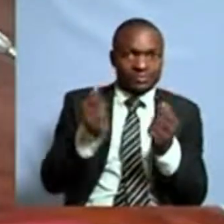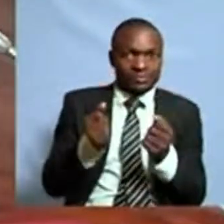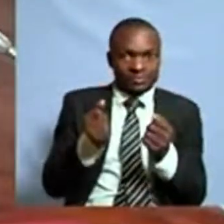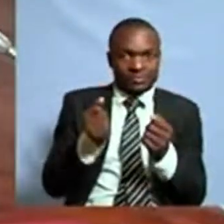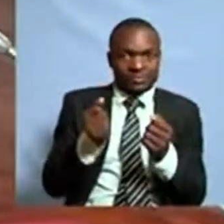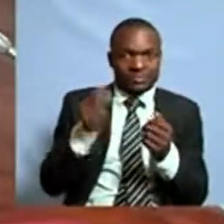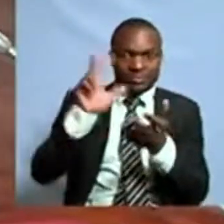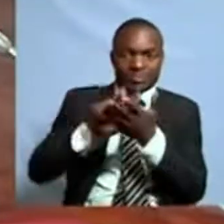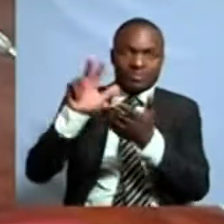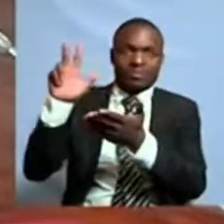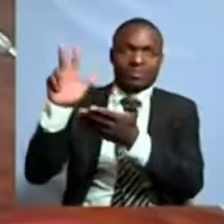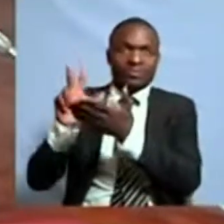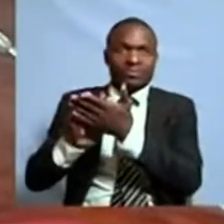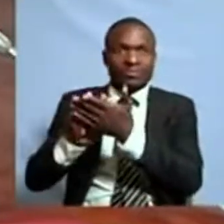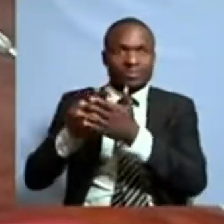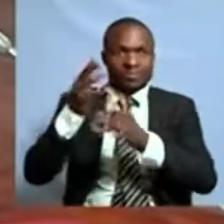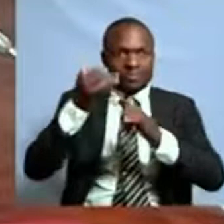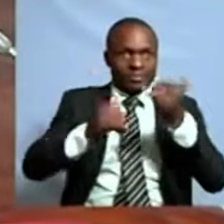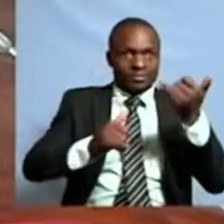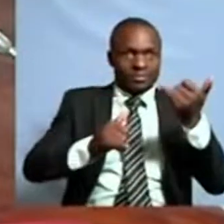passed.